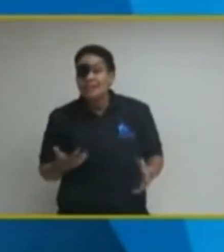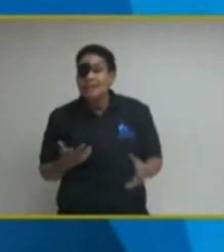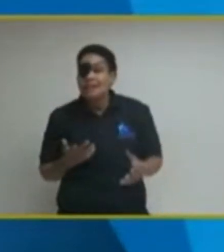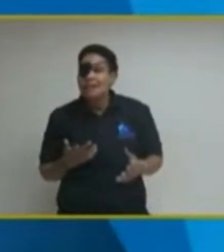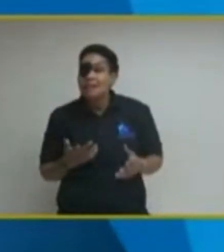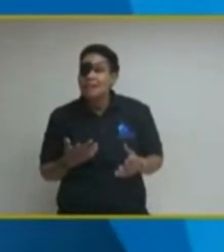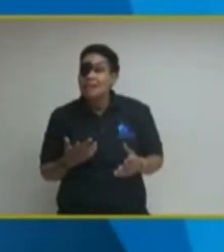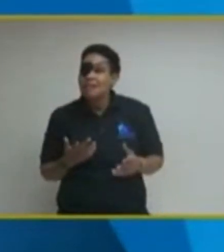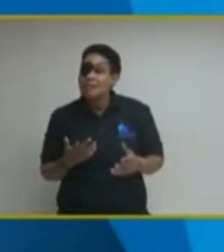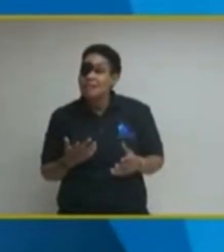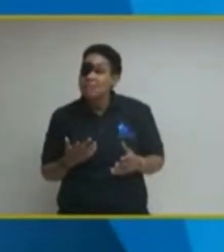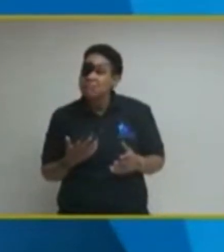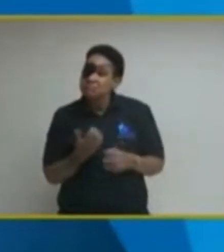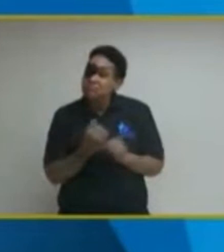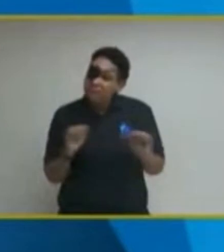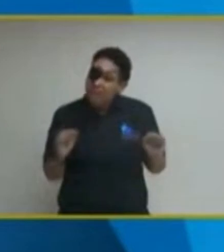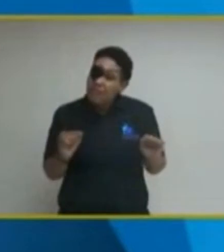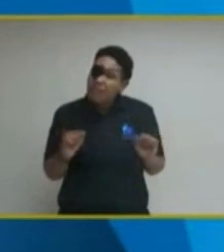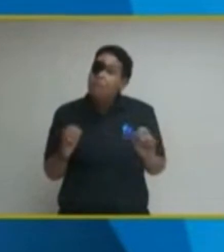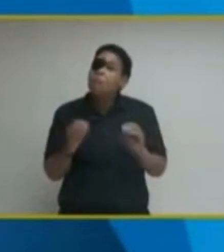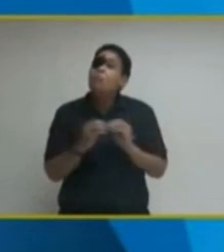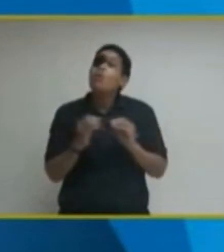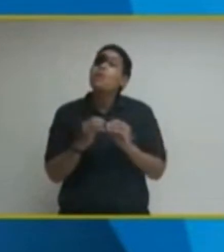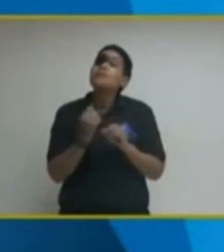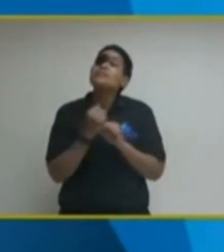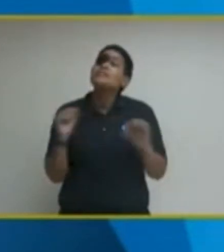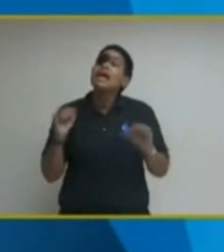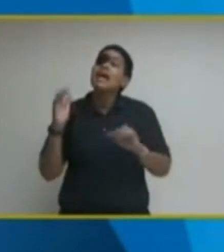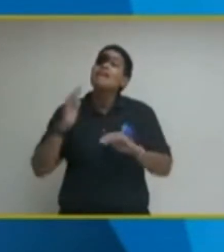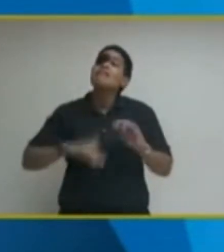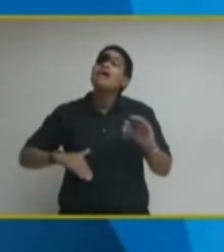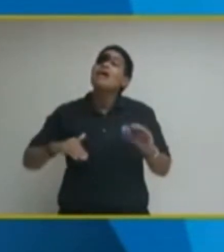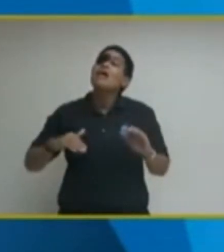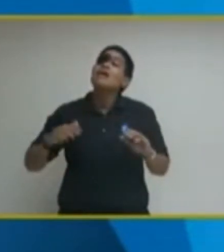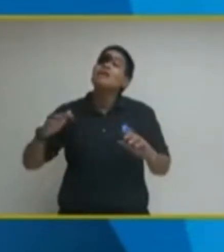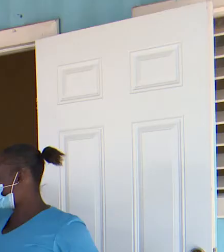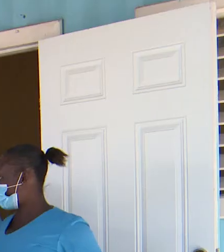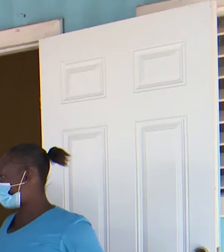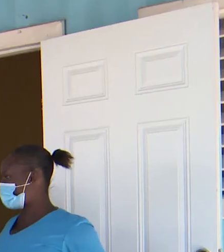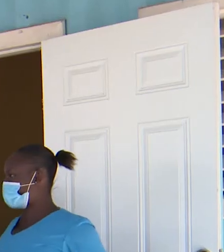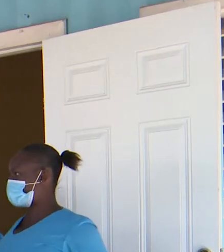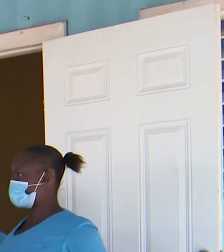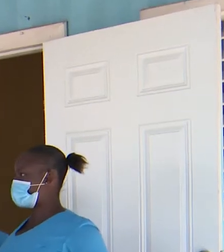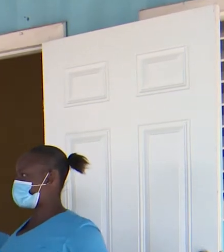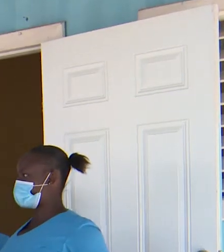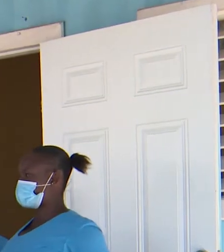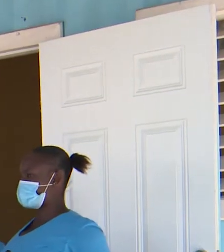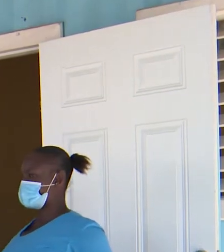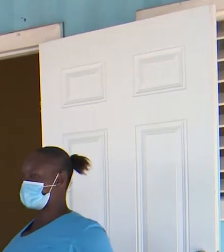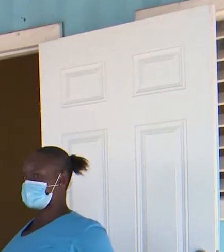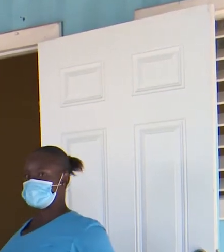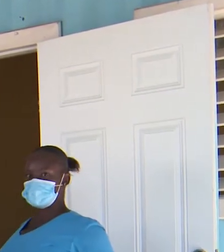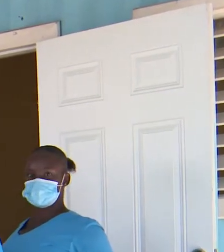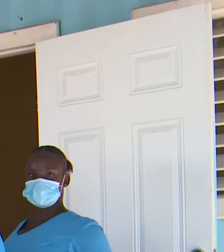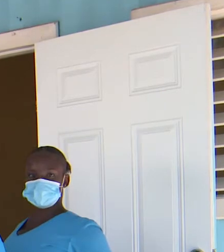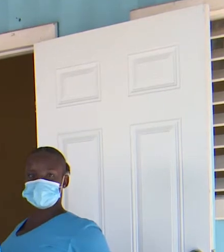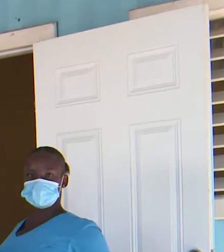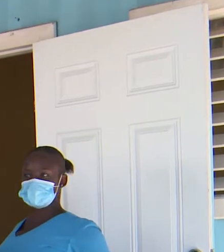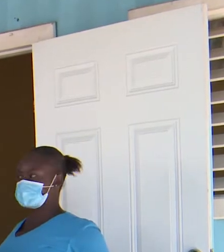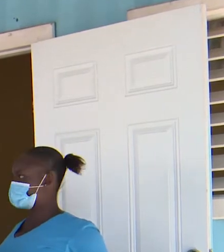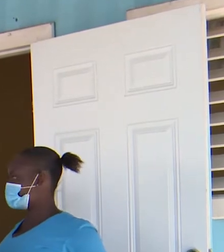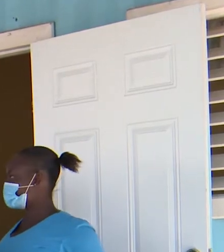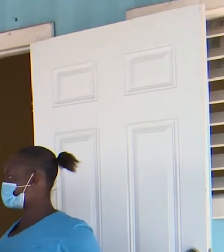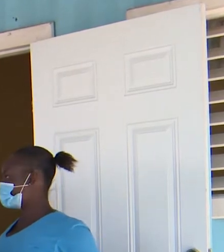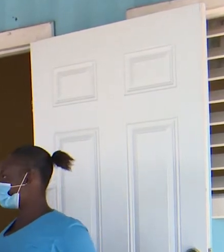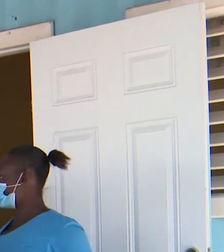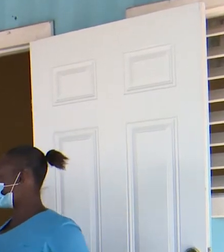one, maybe more safer than the old vaccines that are still in use. And it was also revealed that healthcare workers